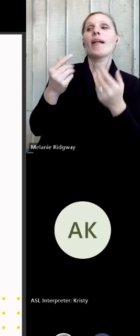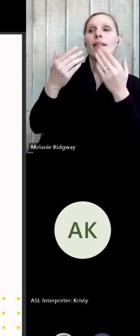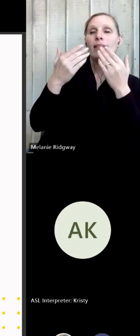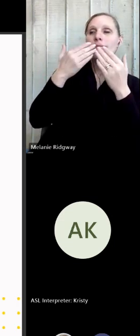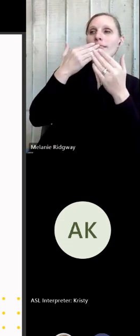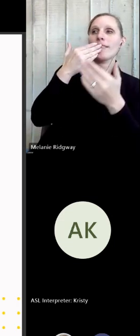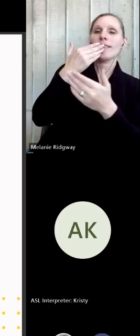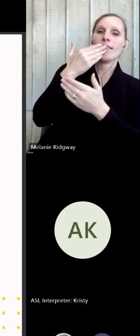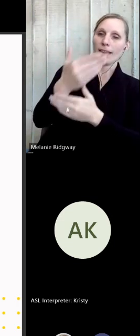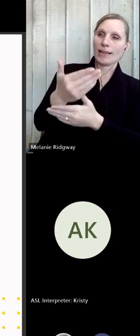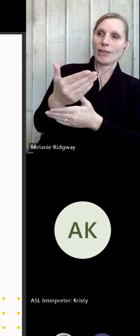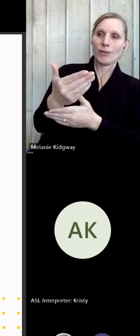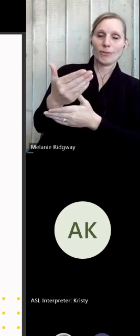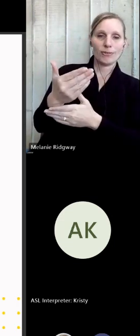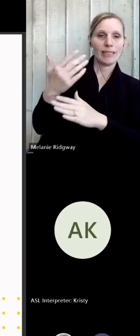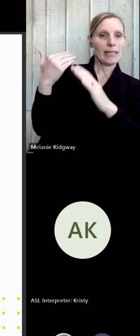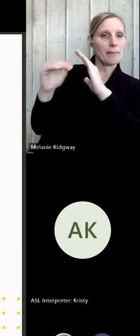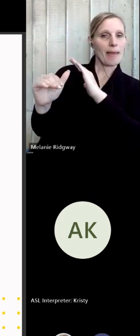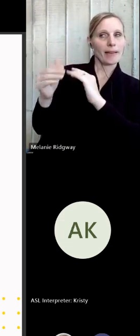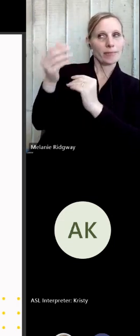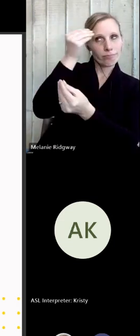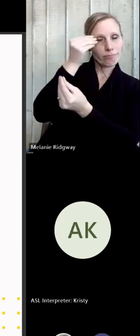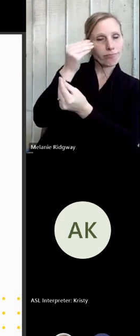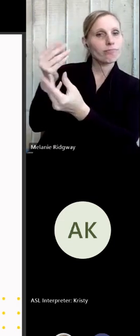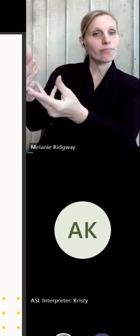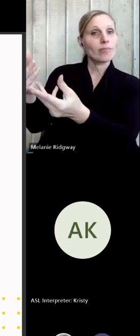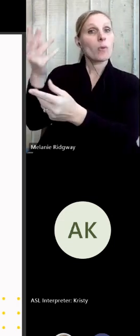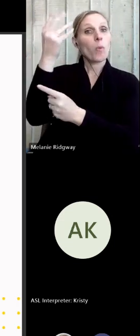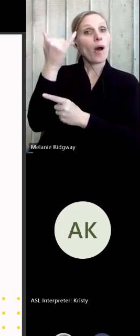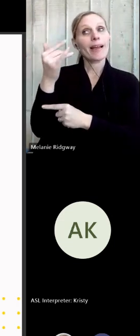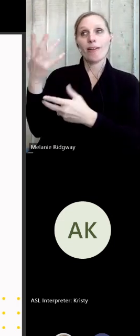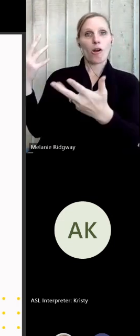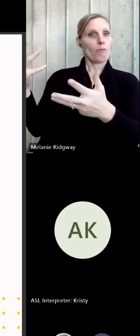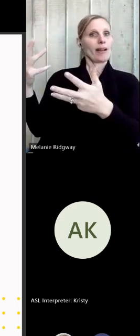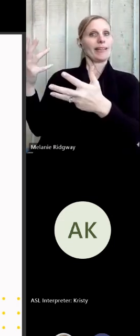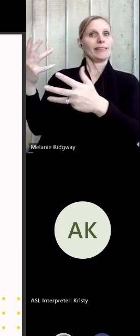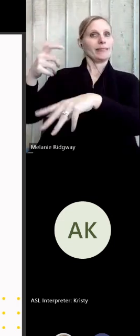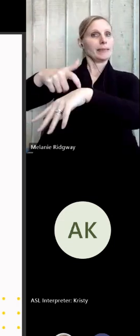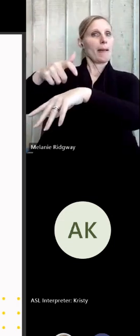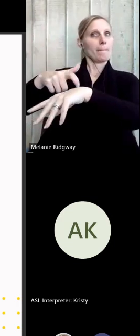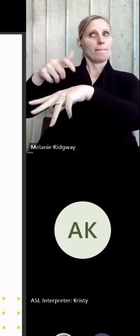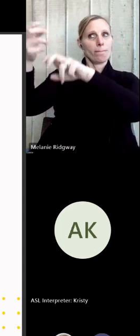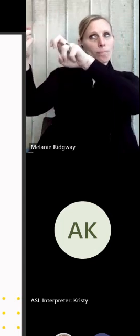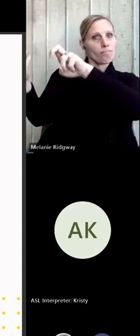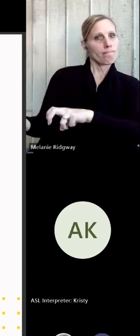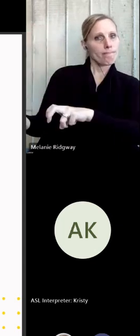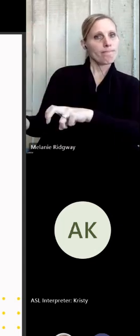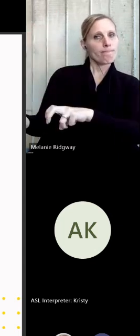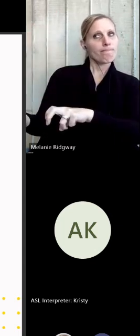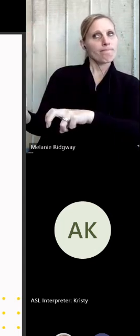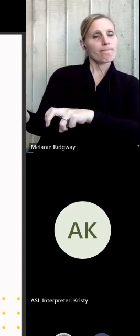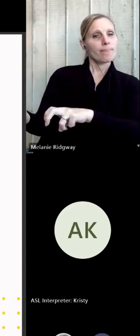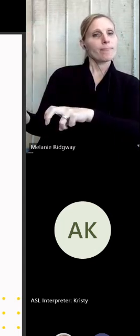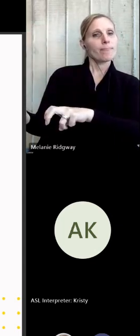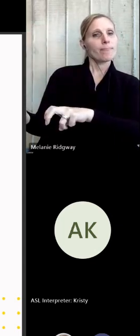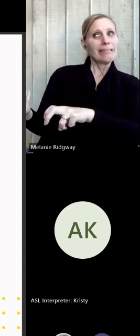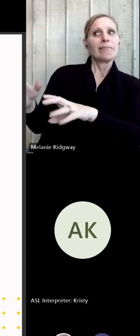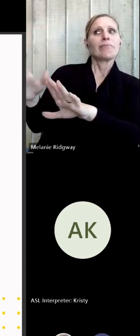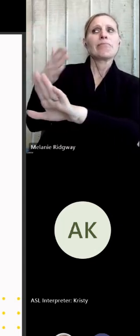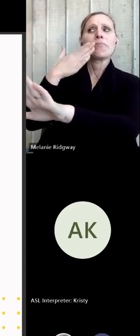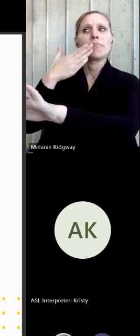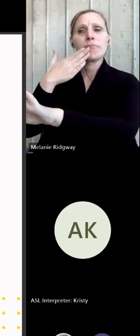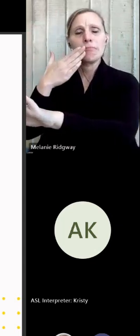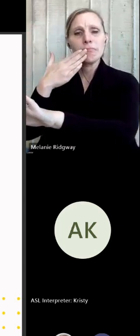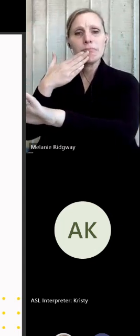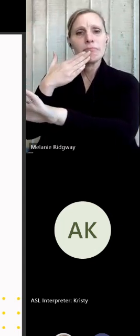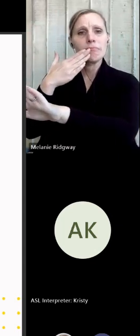email, because that time a person has spent their valuable time with you, and take time to